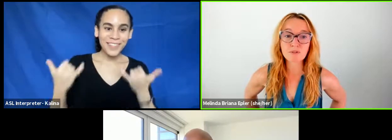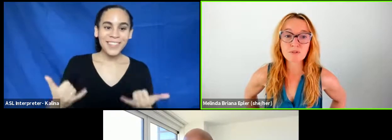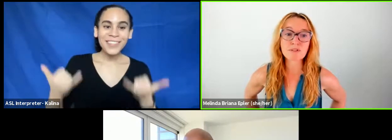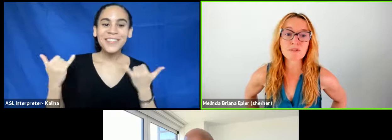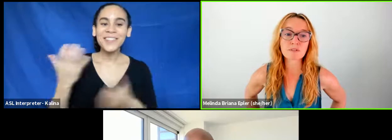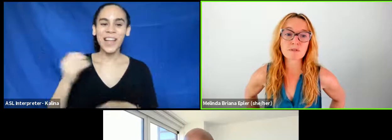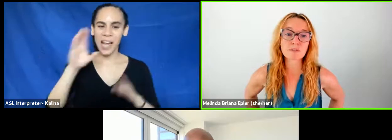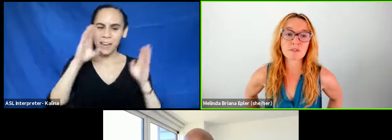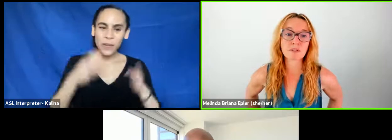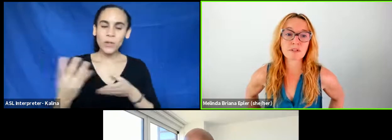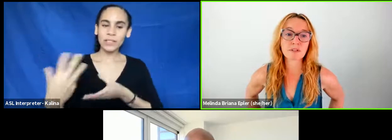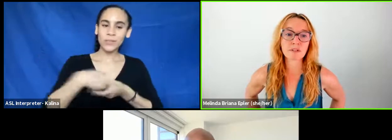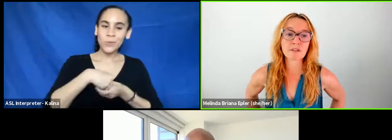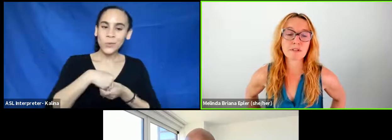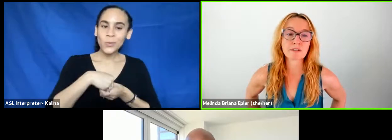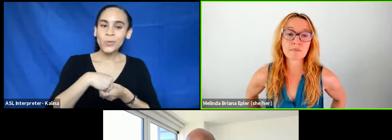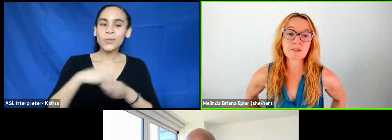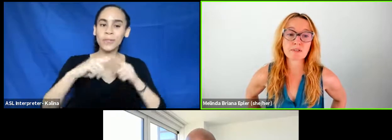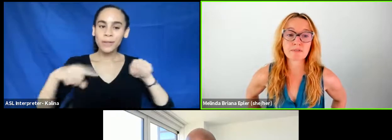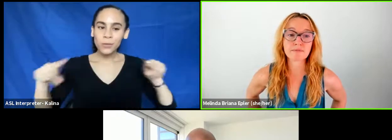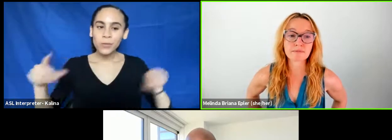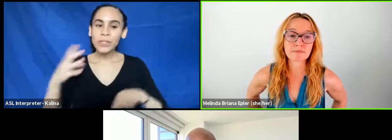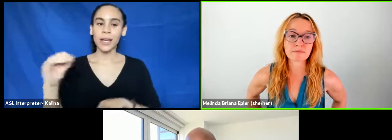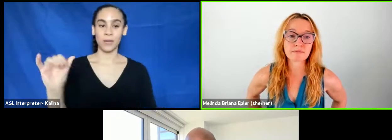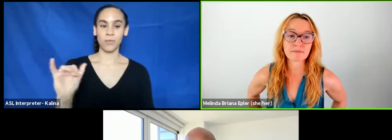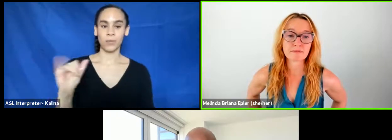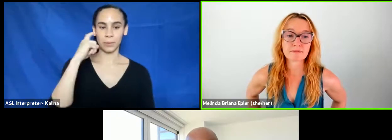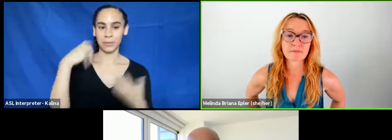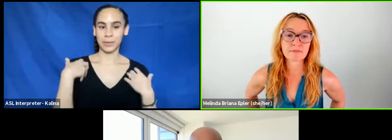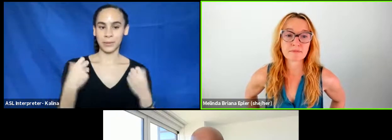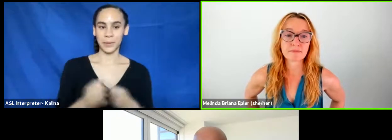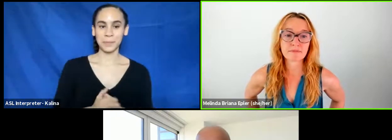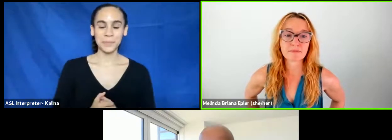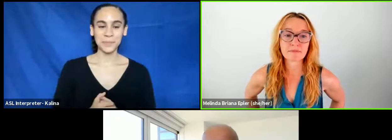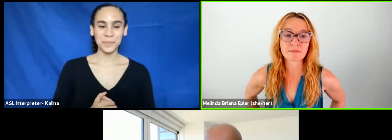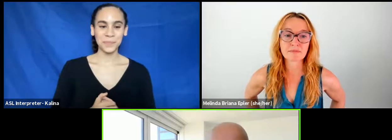inclusion, and also mental health.